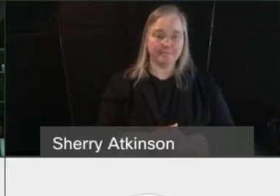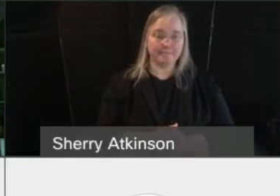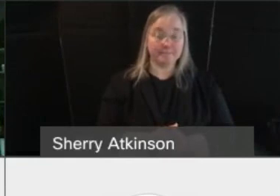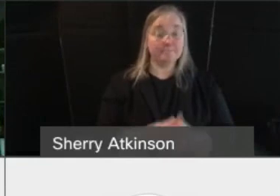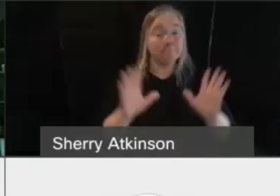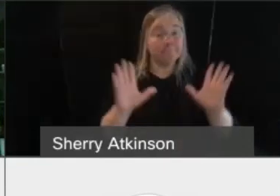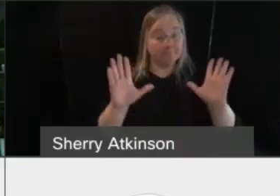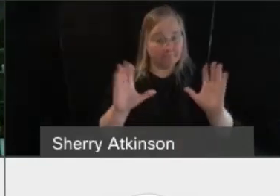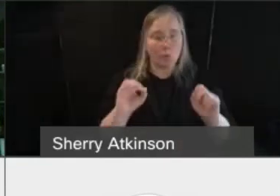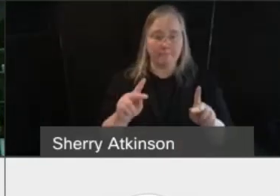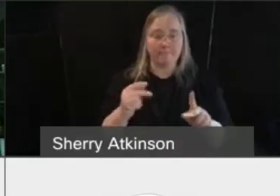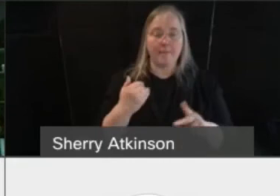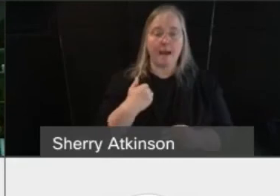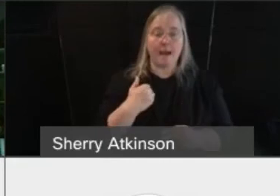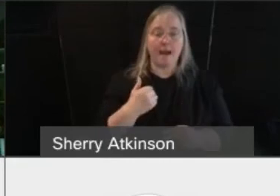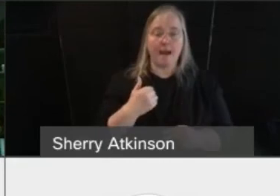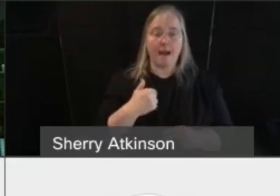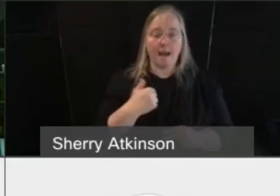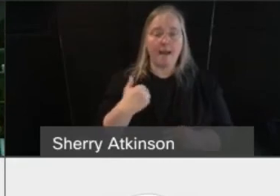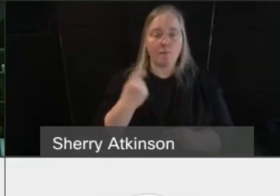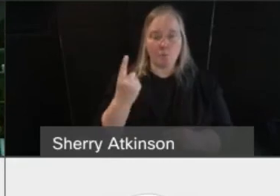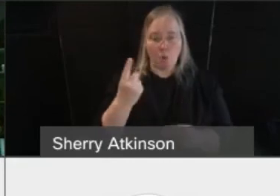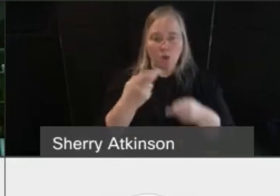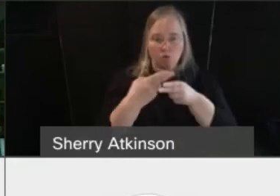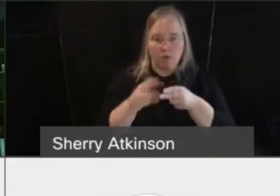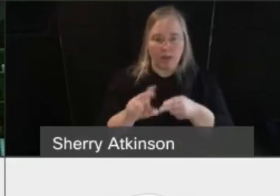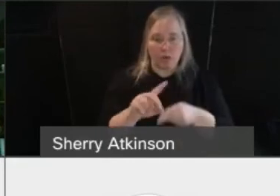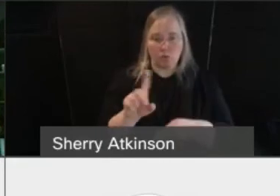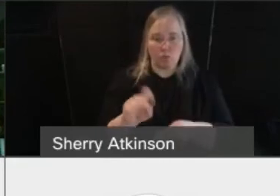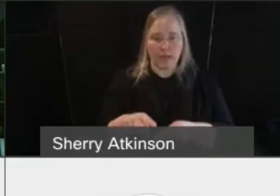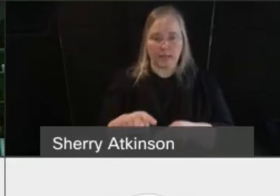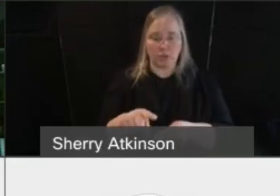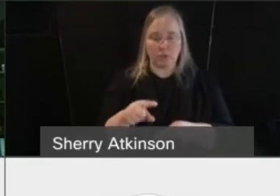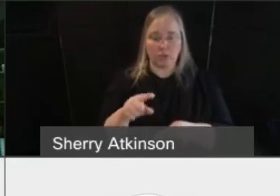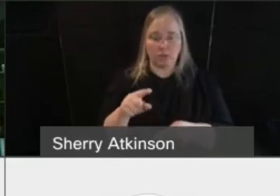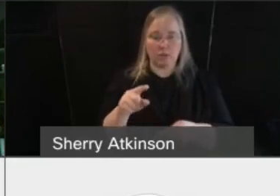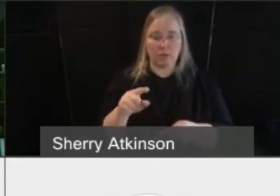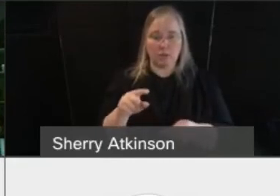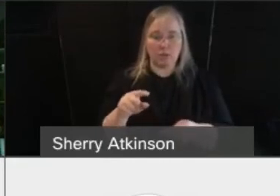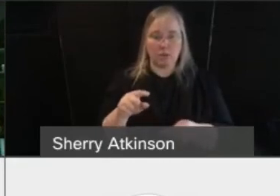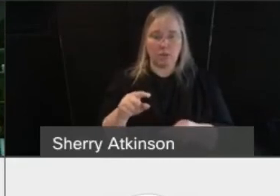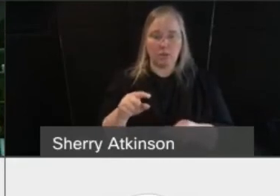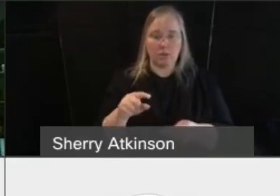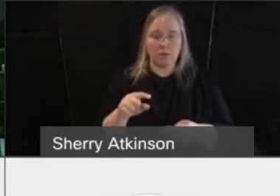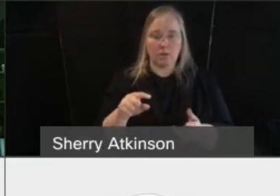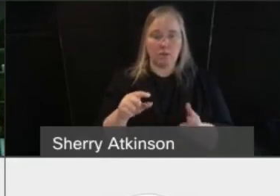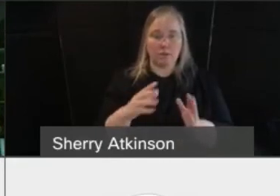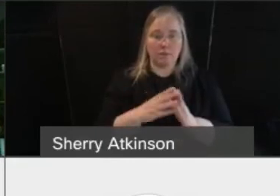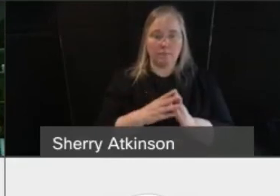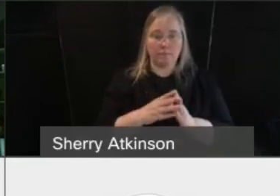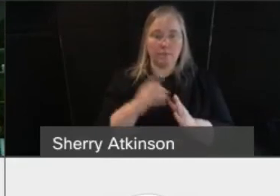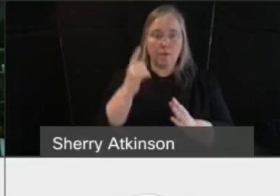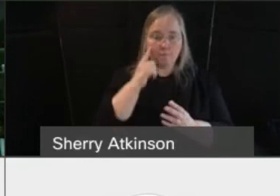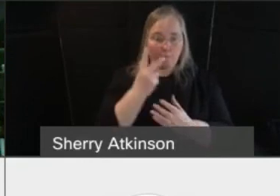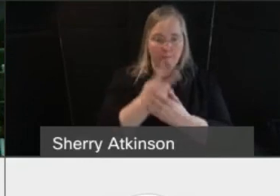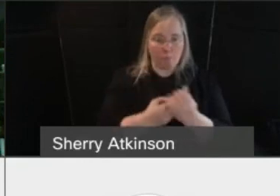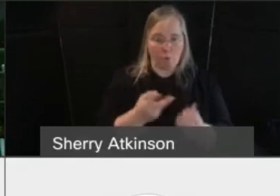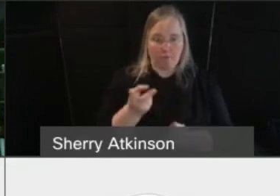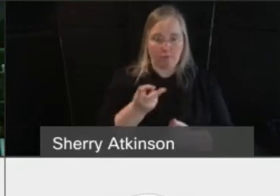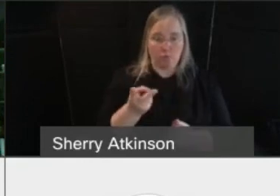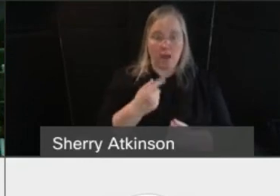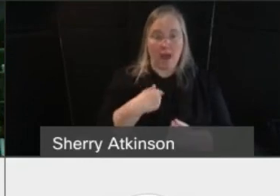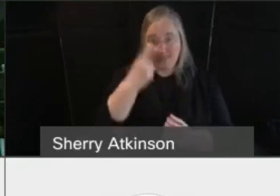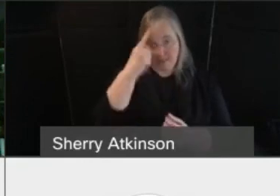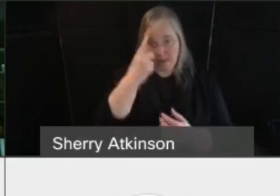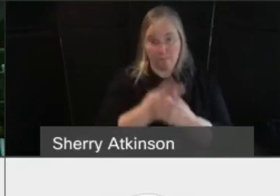Okay, I have one quick question, I guess, or like for both of you. I think both of you